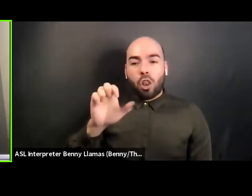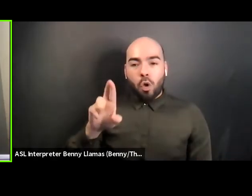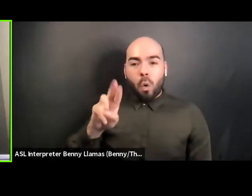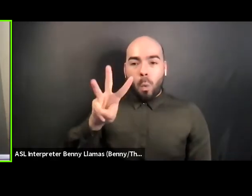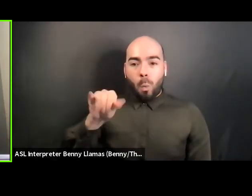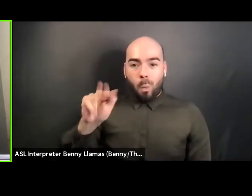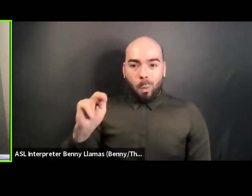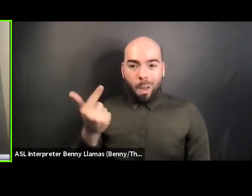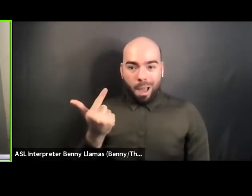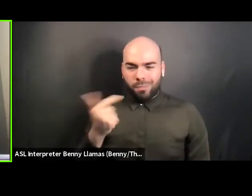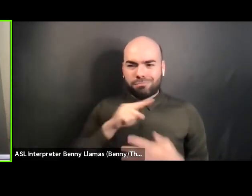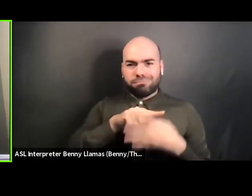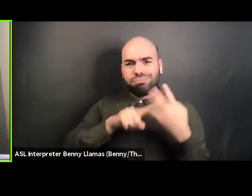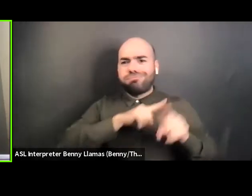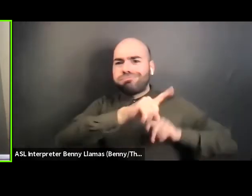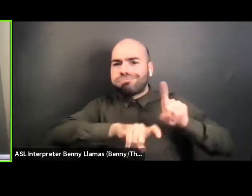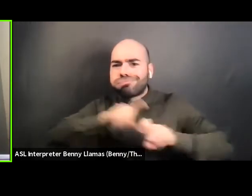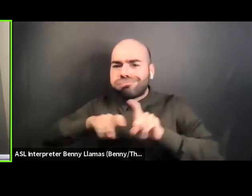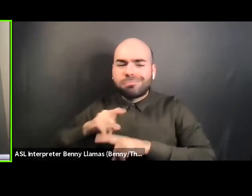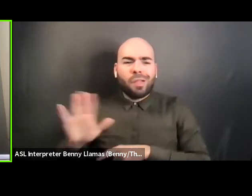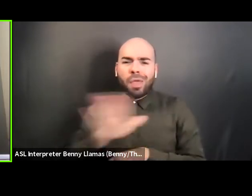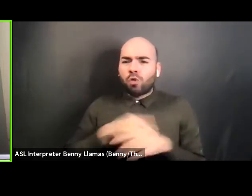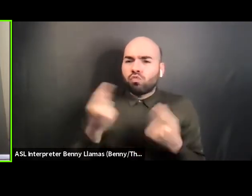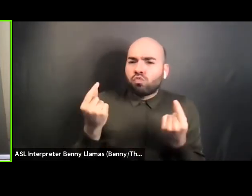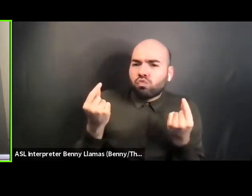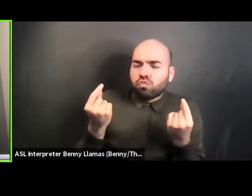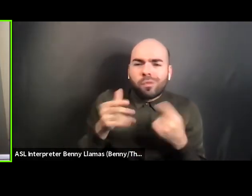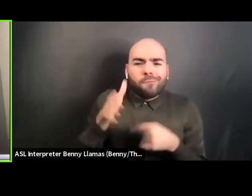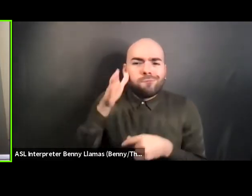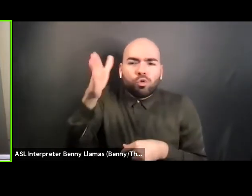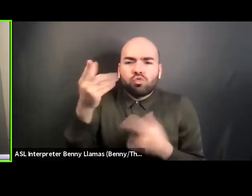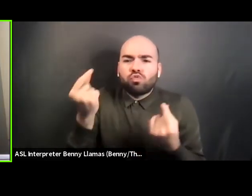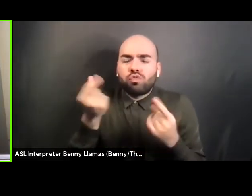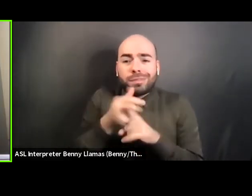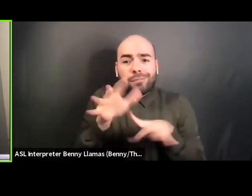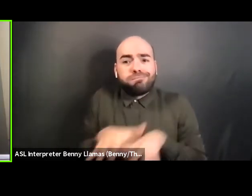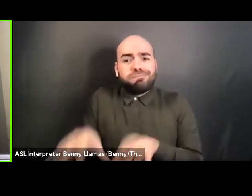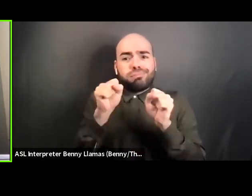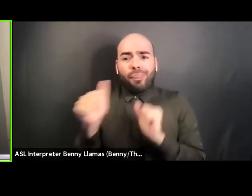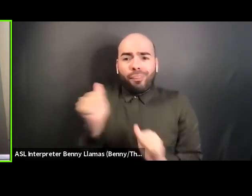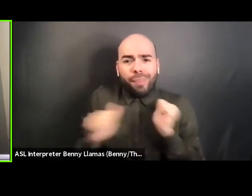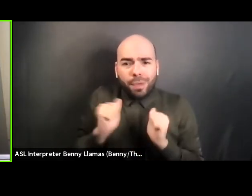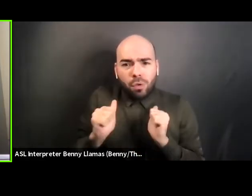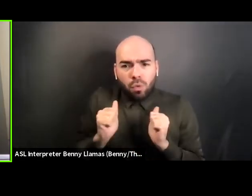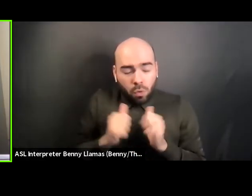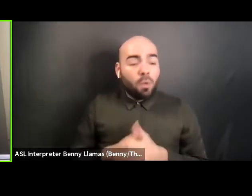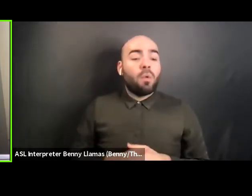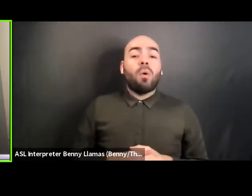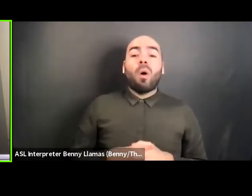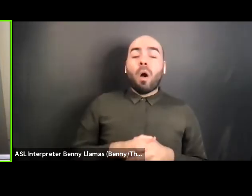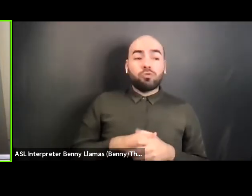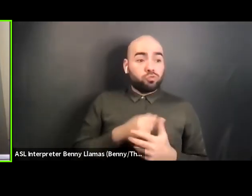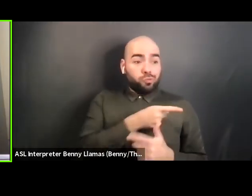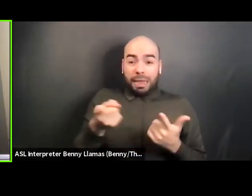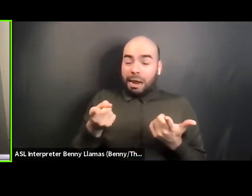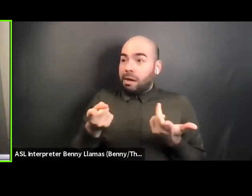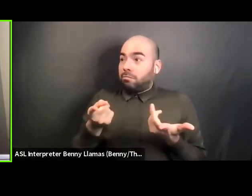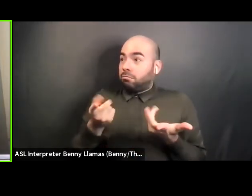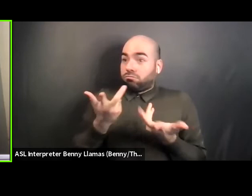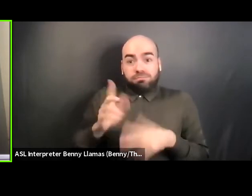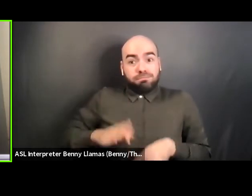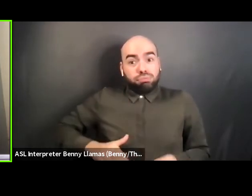had an impatience that was palpable and warranted. They were inheriting the mistakes and challenges that they